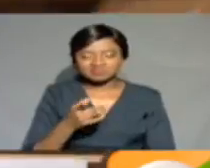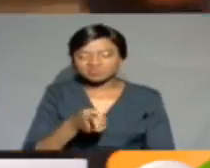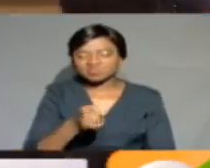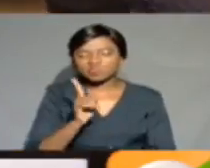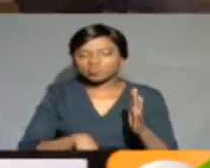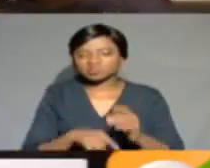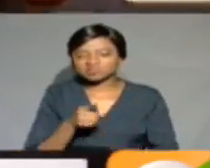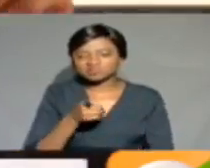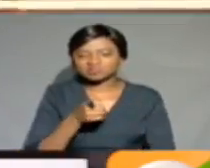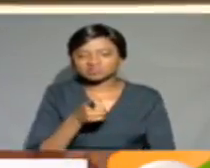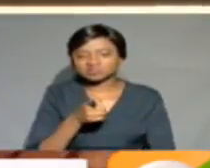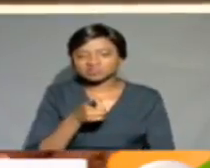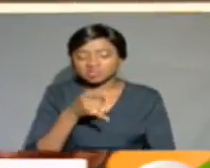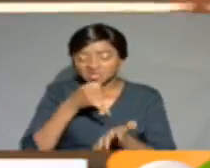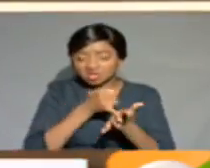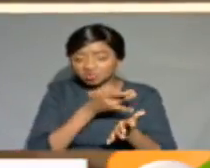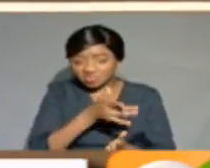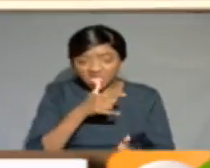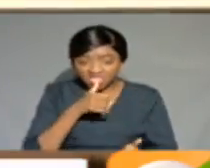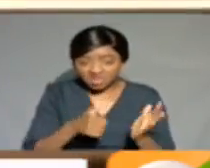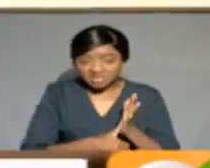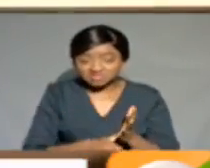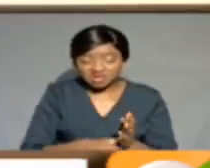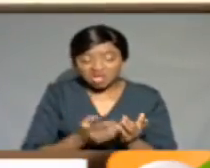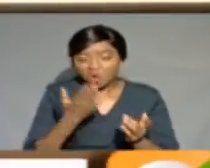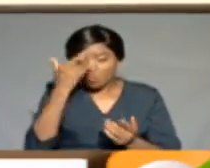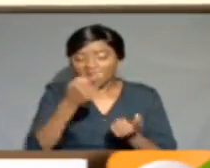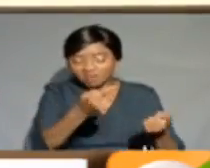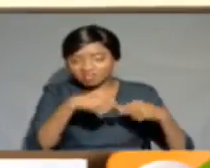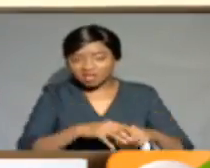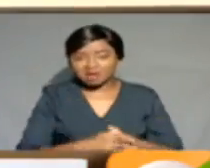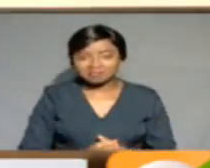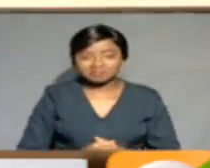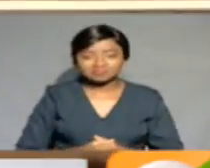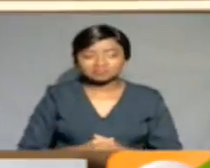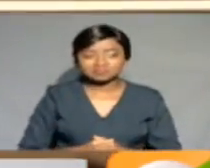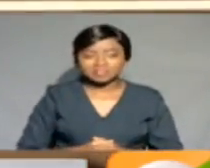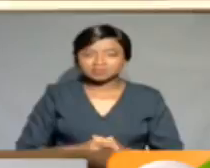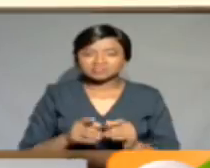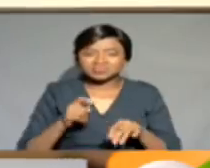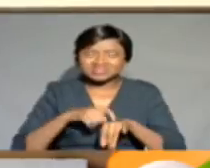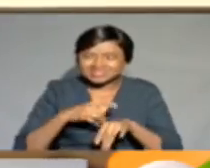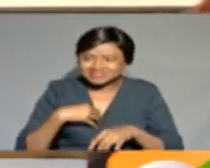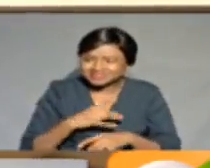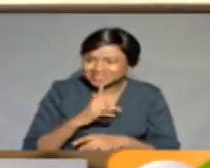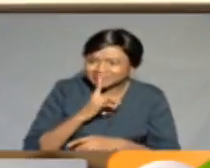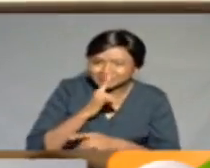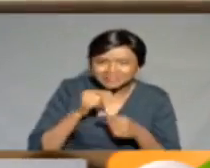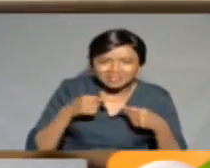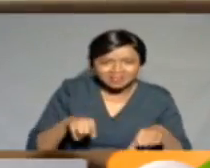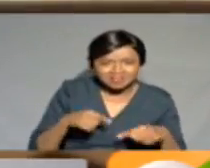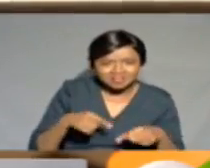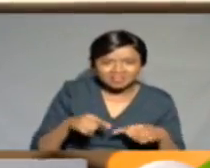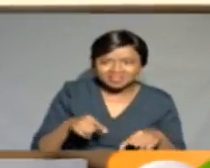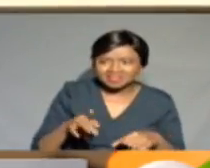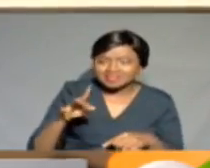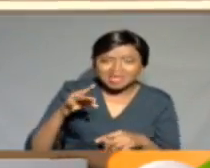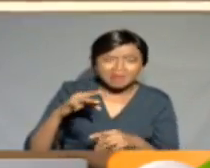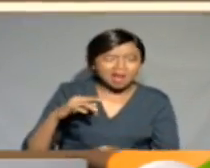and asked if that was also in the calling letter. Why have I come with it? Things like that. So when I could not answer, I was really